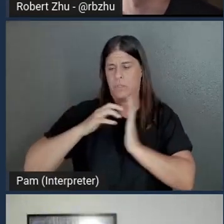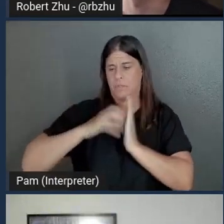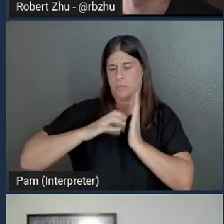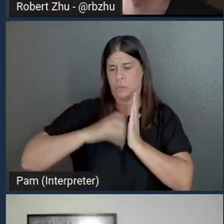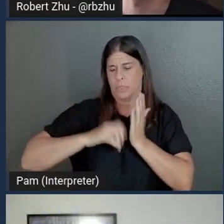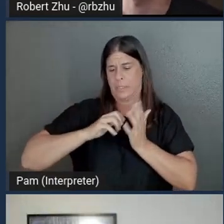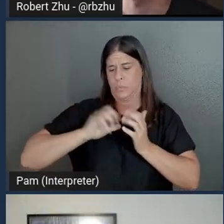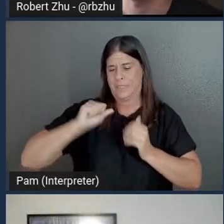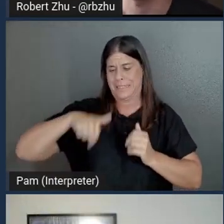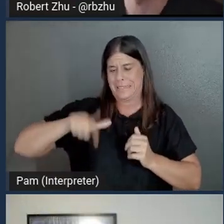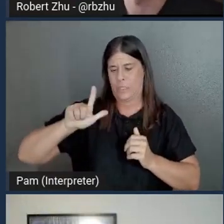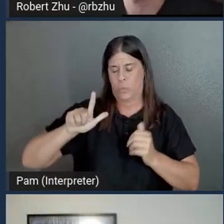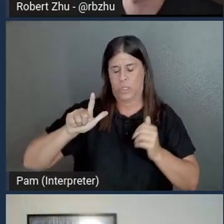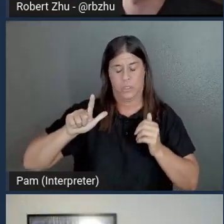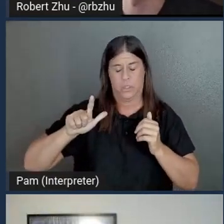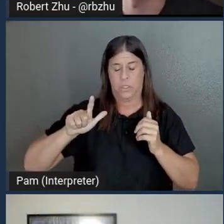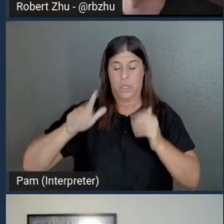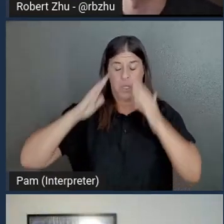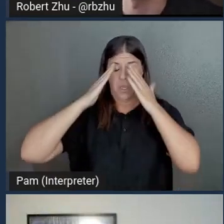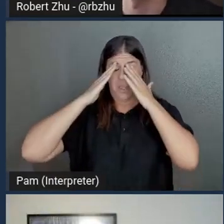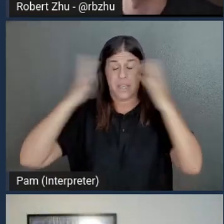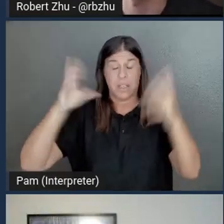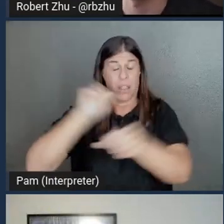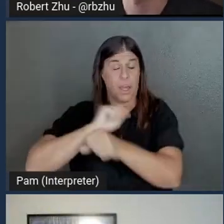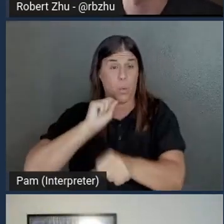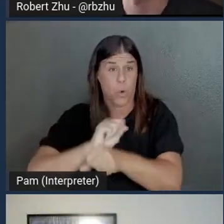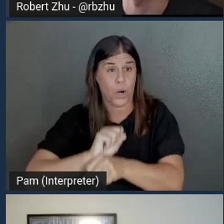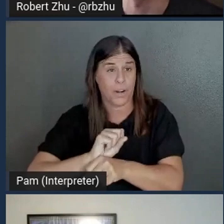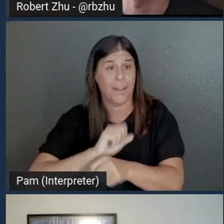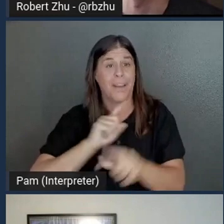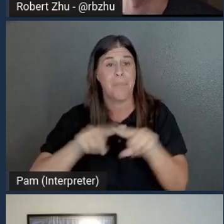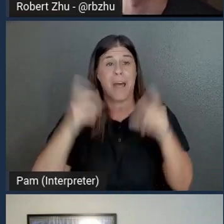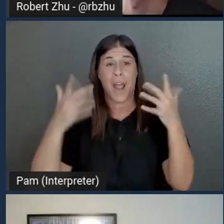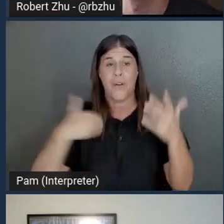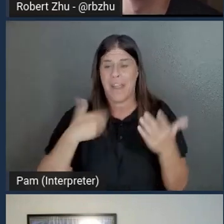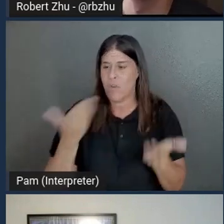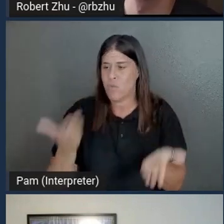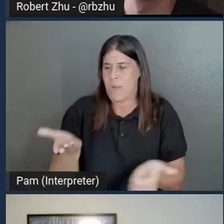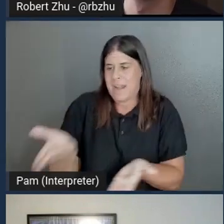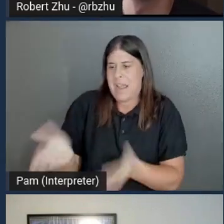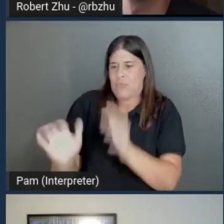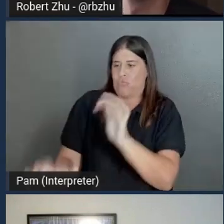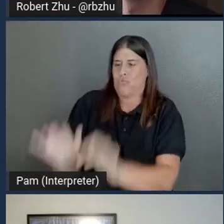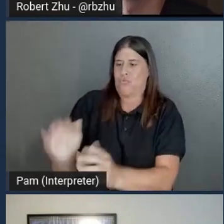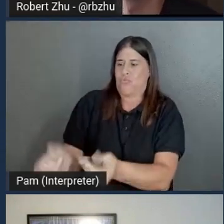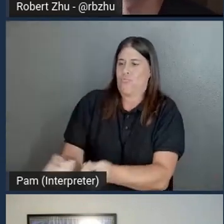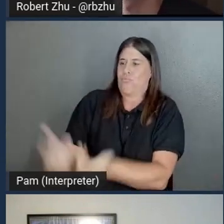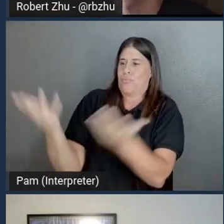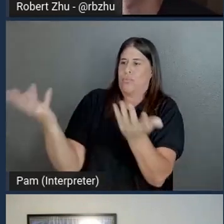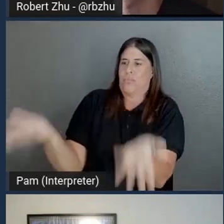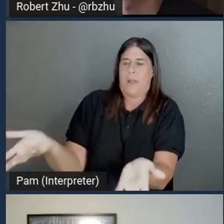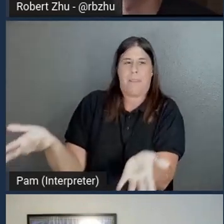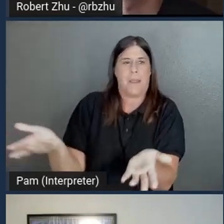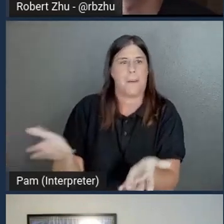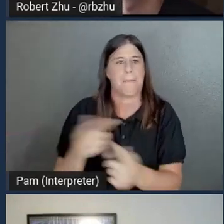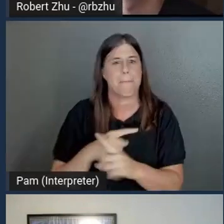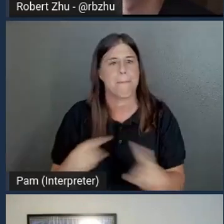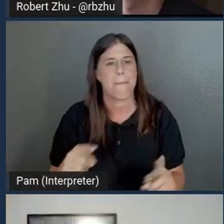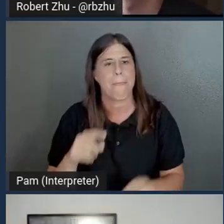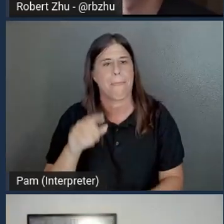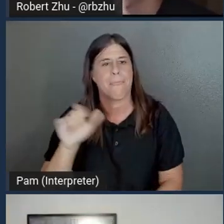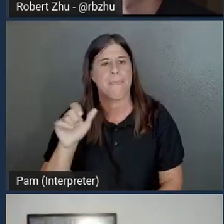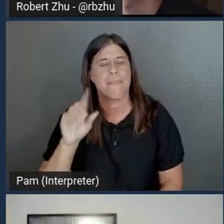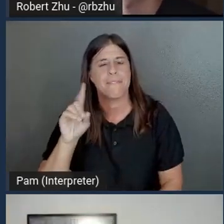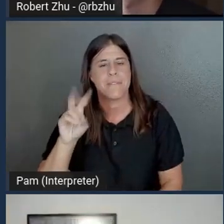SQL database, this is a lot of work, whereas I have this kind of at my fingertips. Yeah, I mean, when you're working with data,